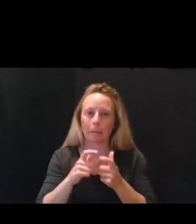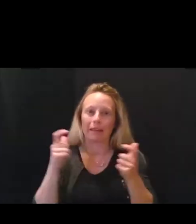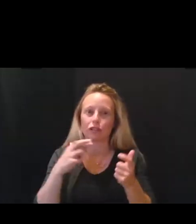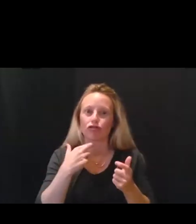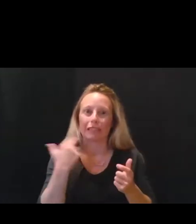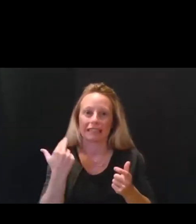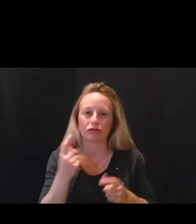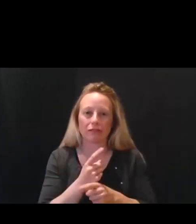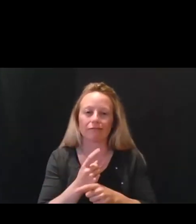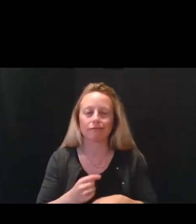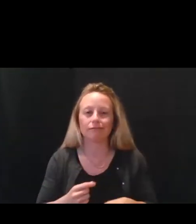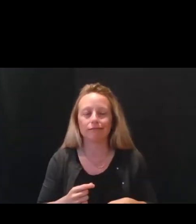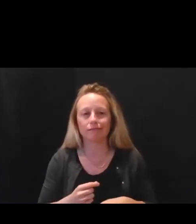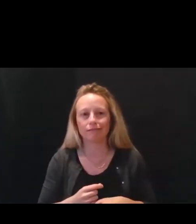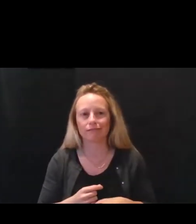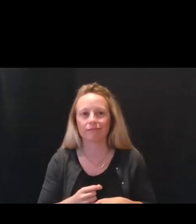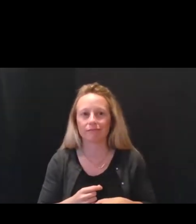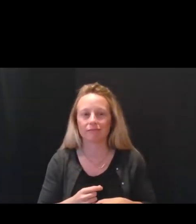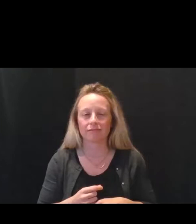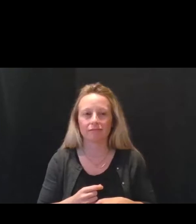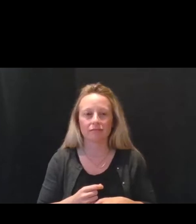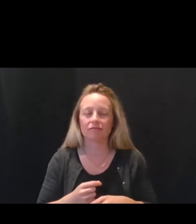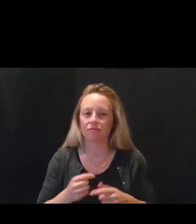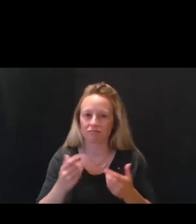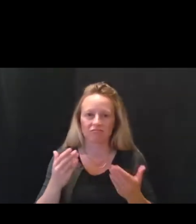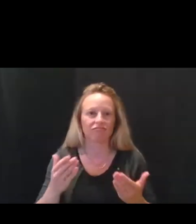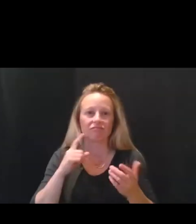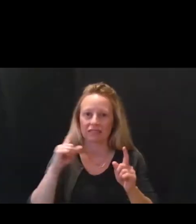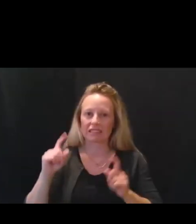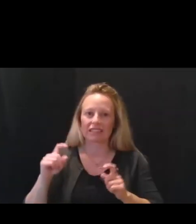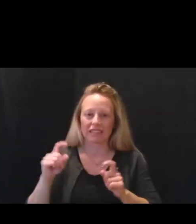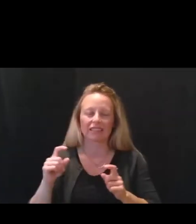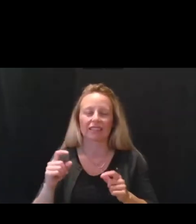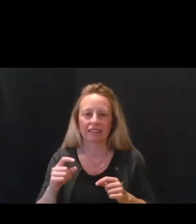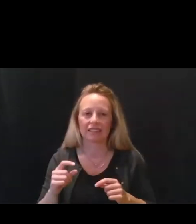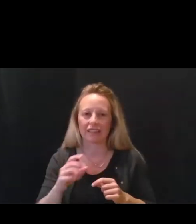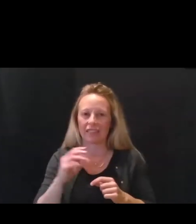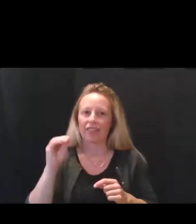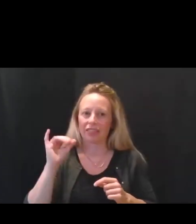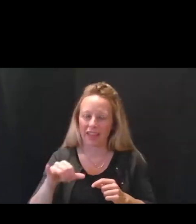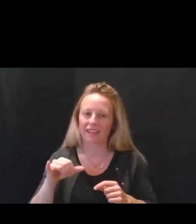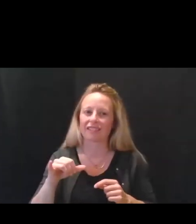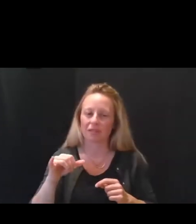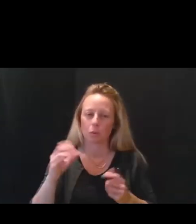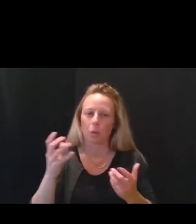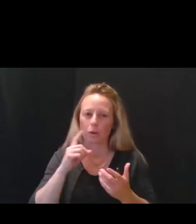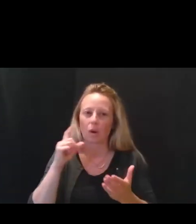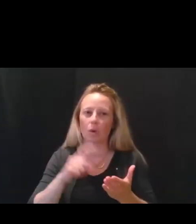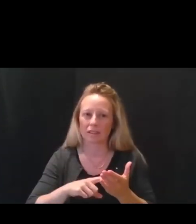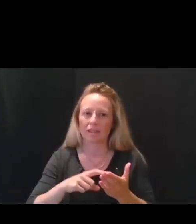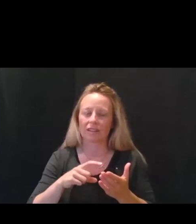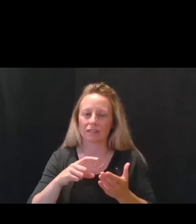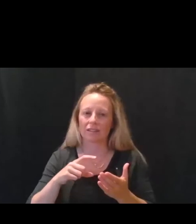to, get alerted, get tested, and that's where we are actually seeing the pediatric patients come back